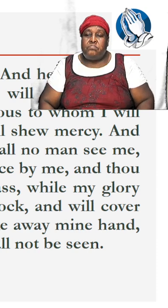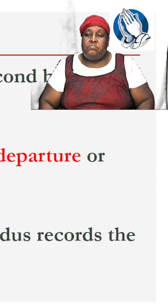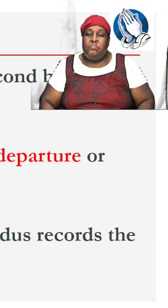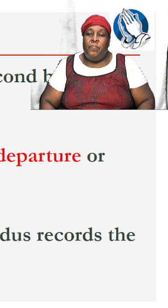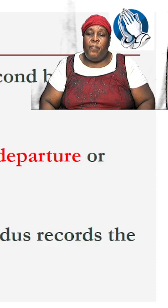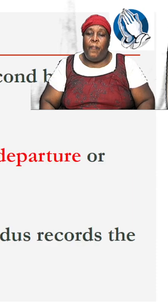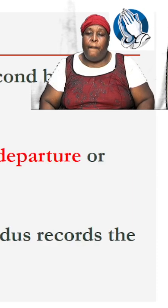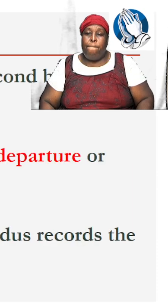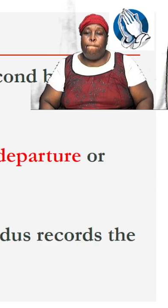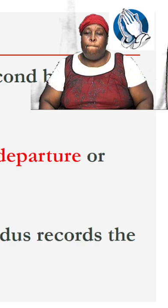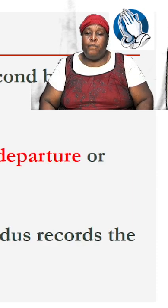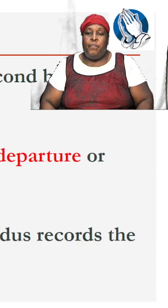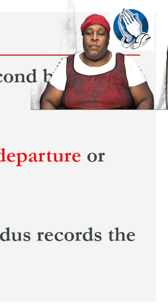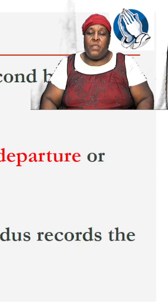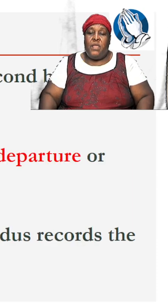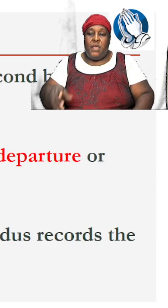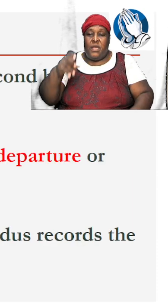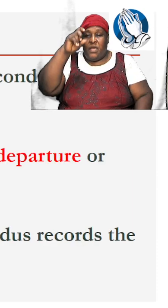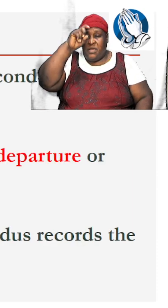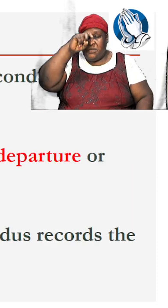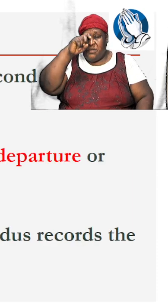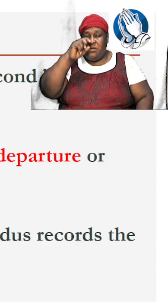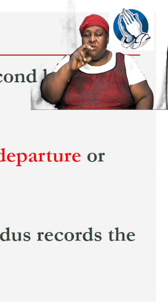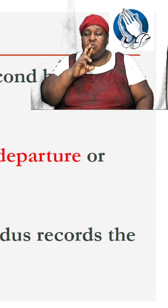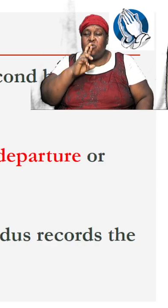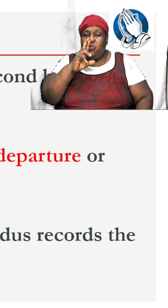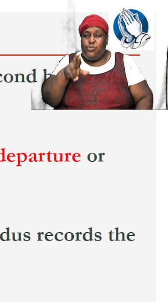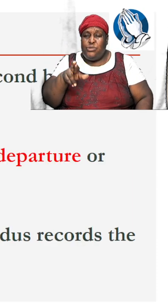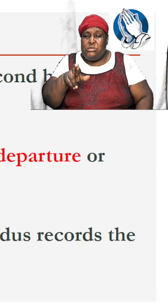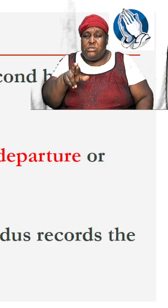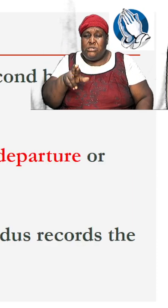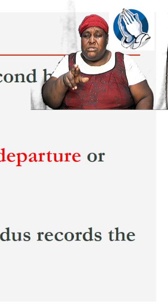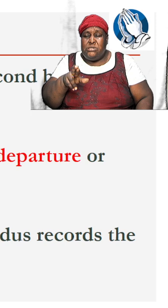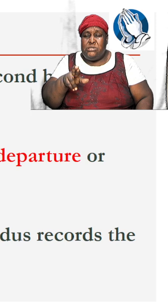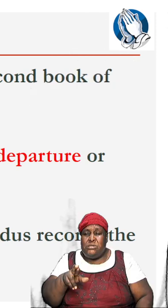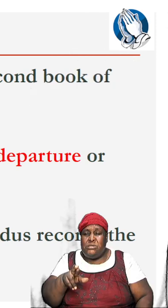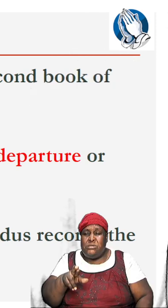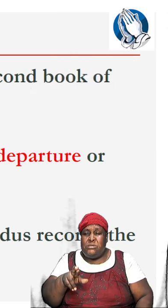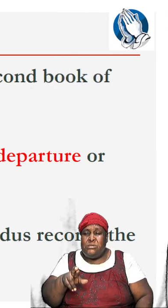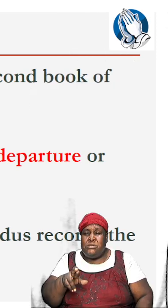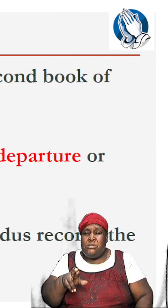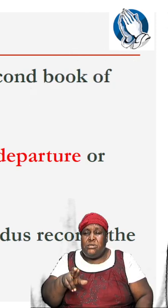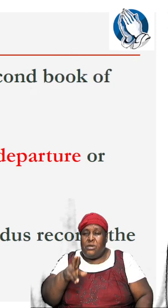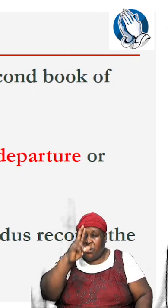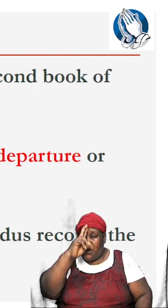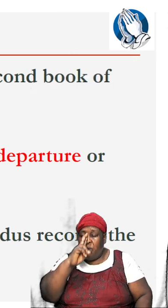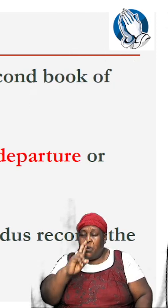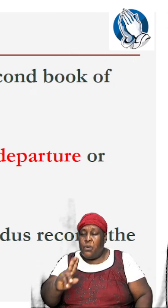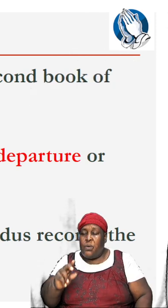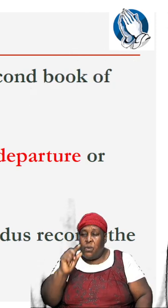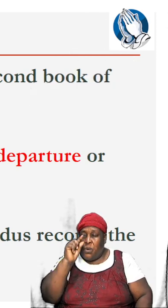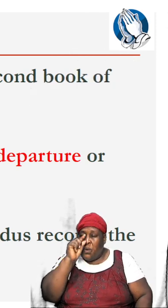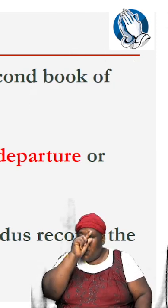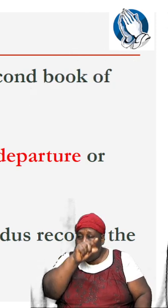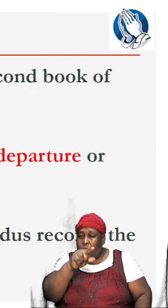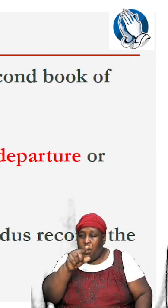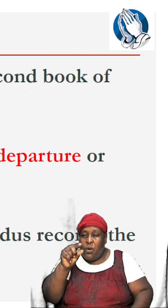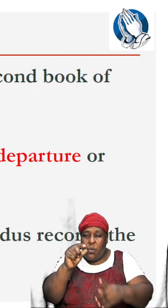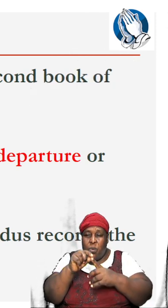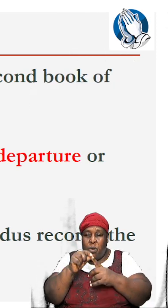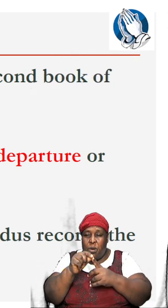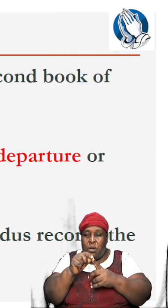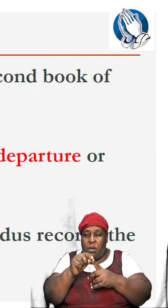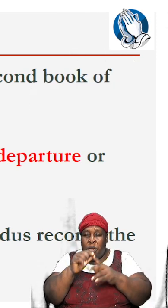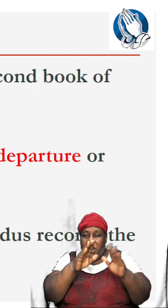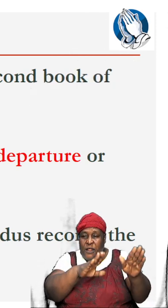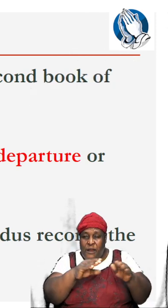And Exodus really is a Greek word. And it actually means